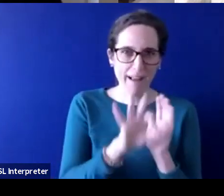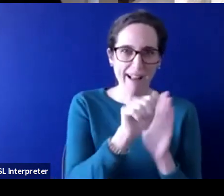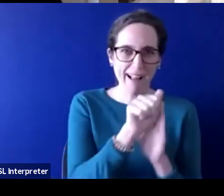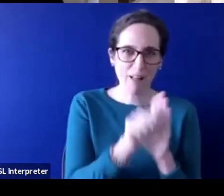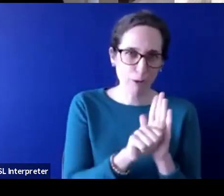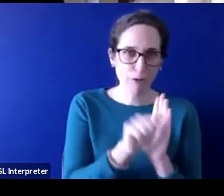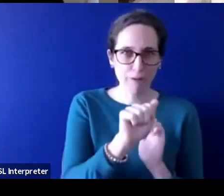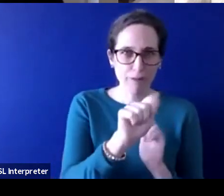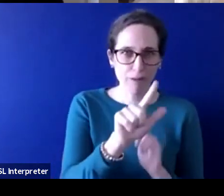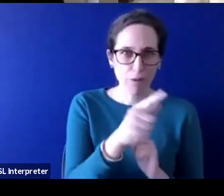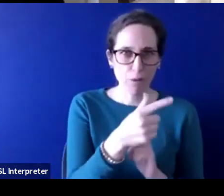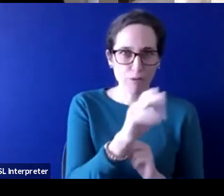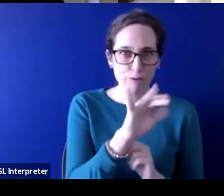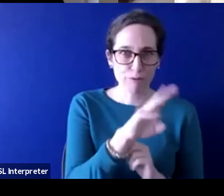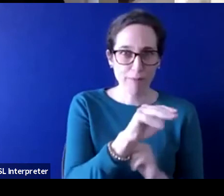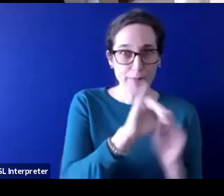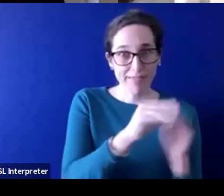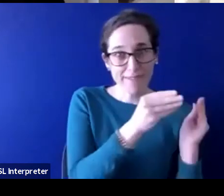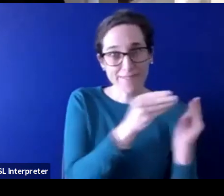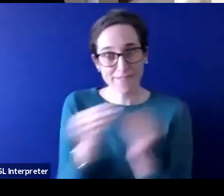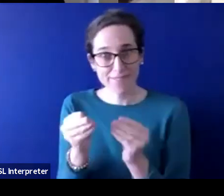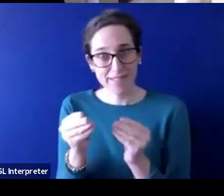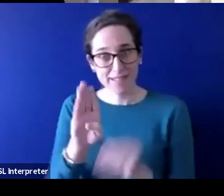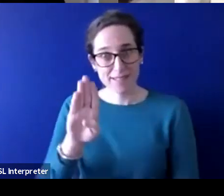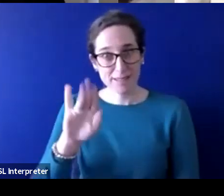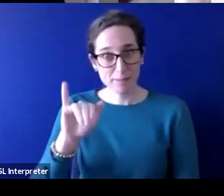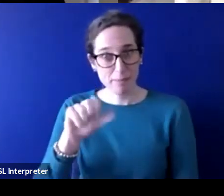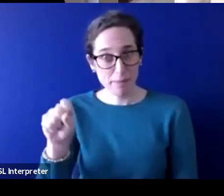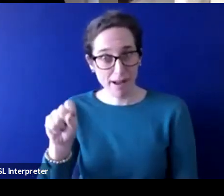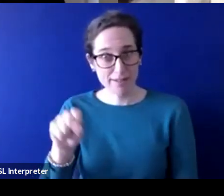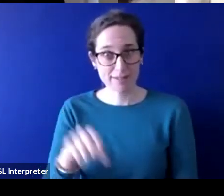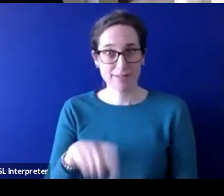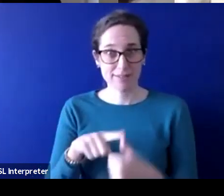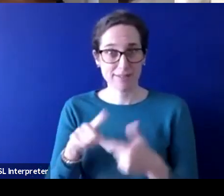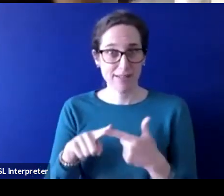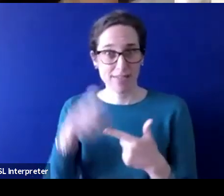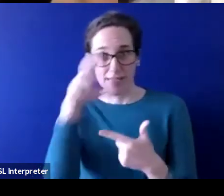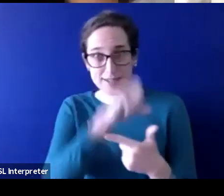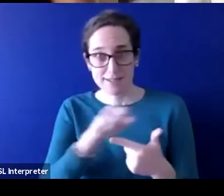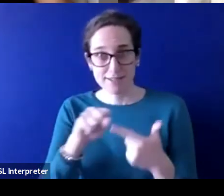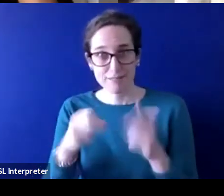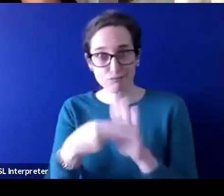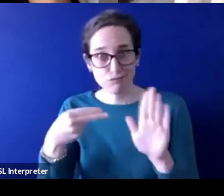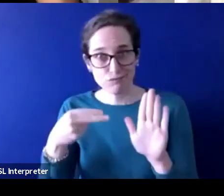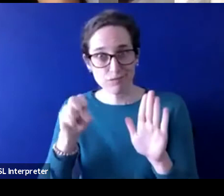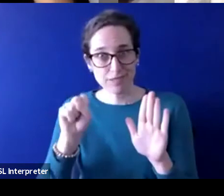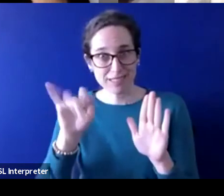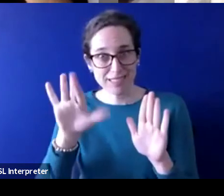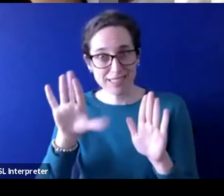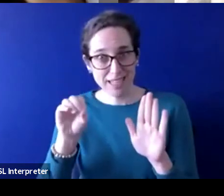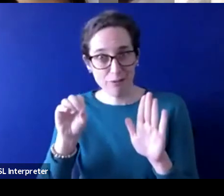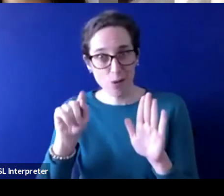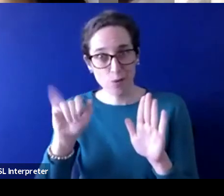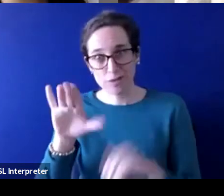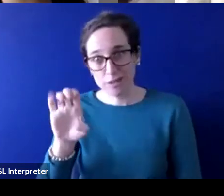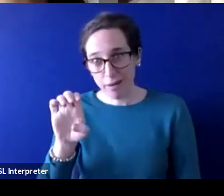day, feeding the biases we see, the stereotypes that we see. Do you think that is part